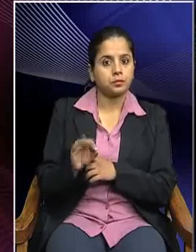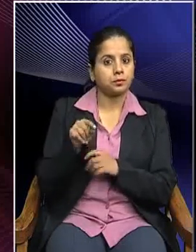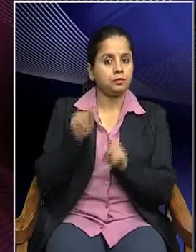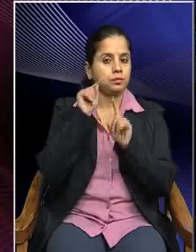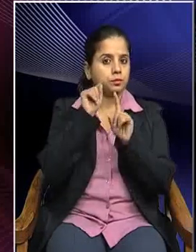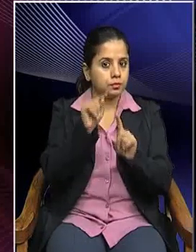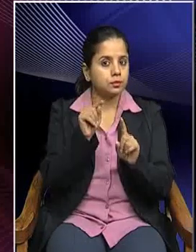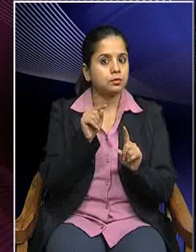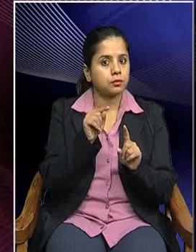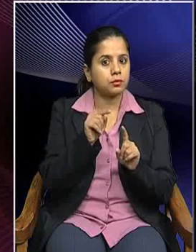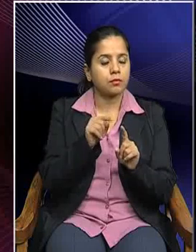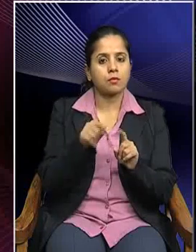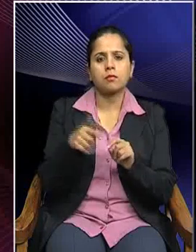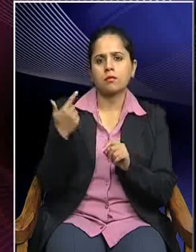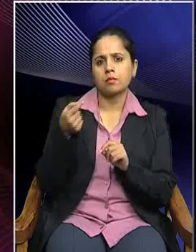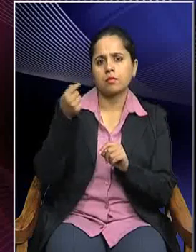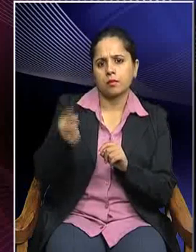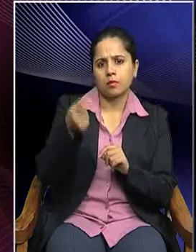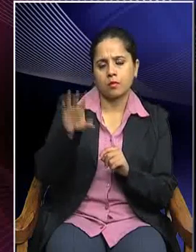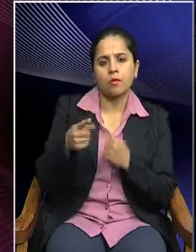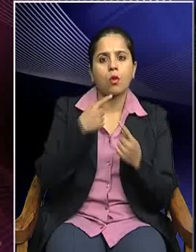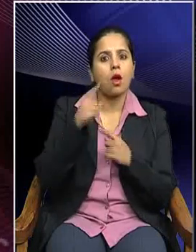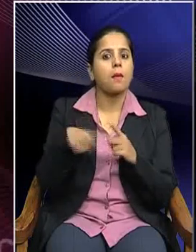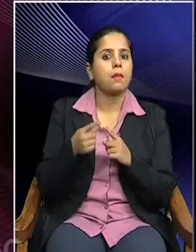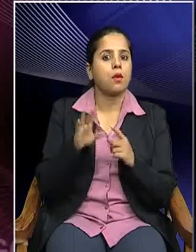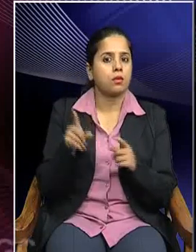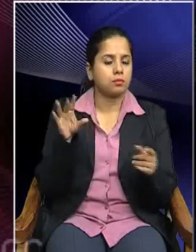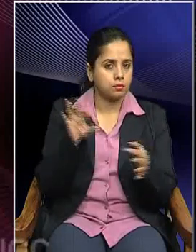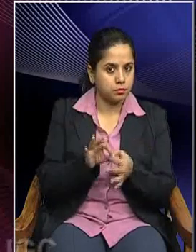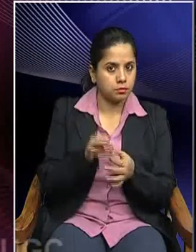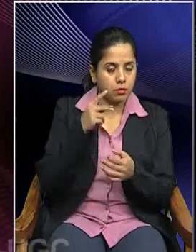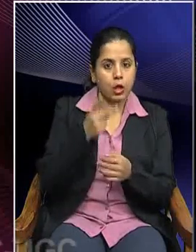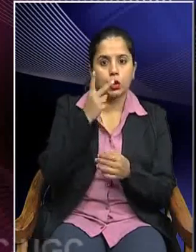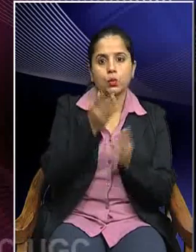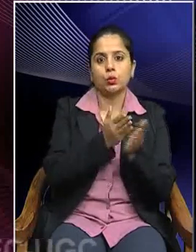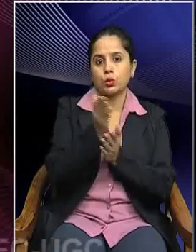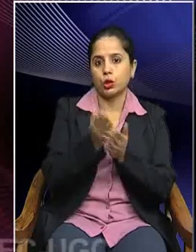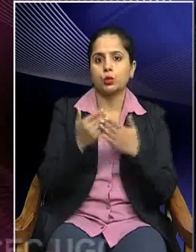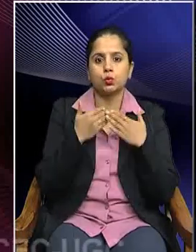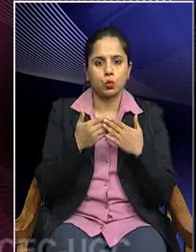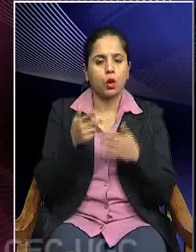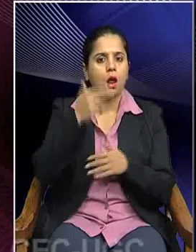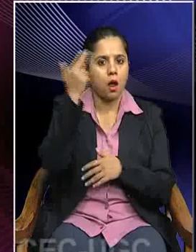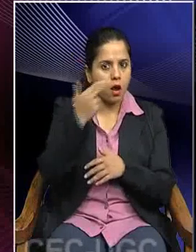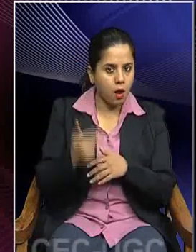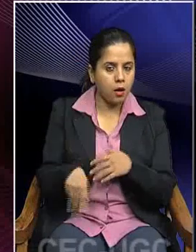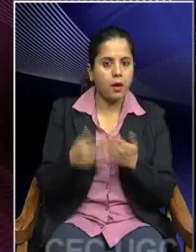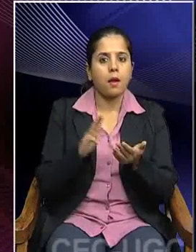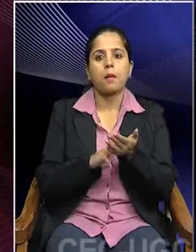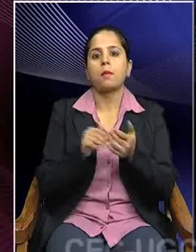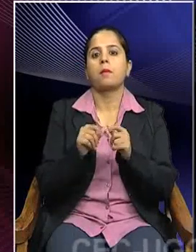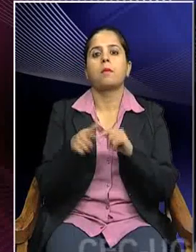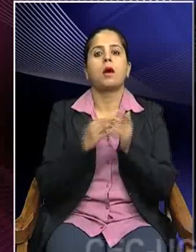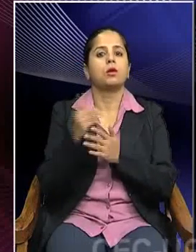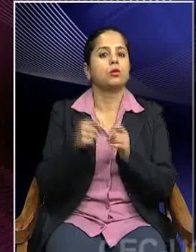point which is often spoken about with reference to these two schools of art, Gandhara and Mathura, is